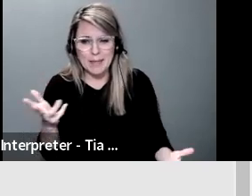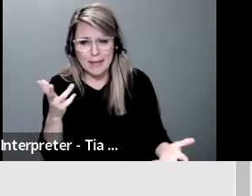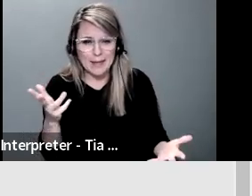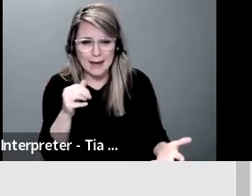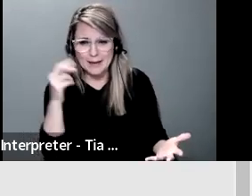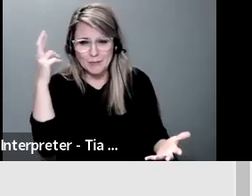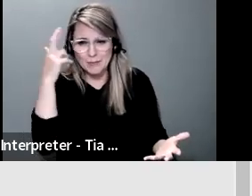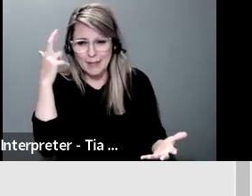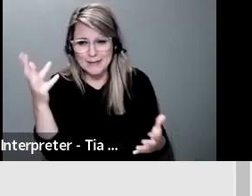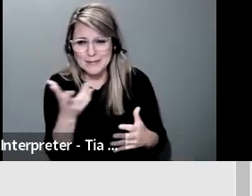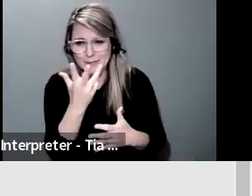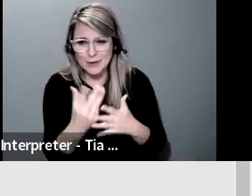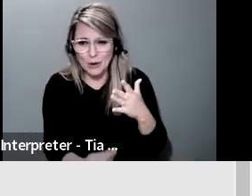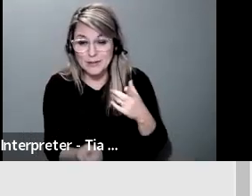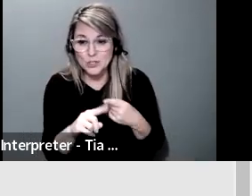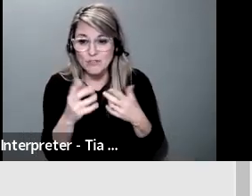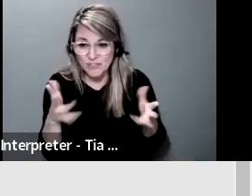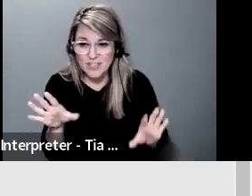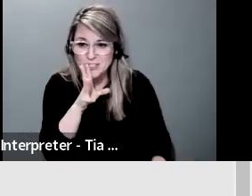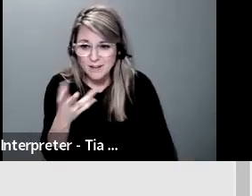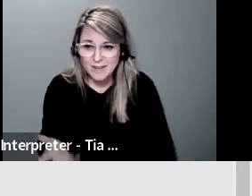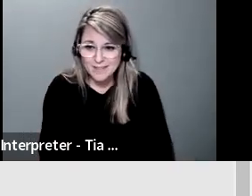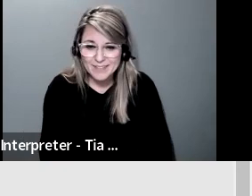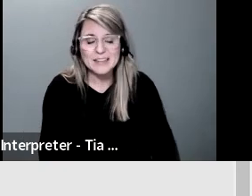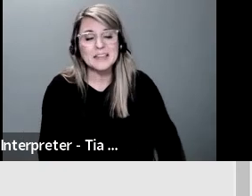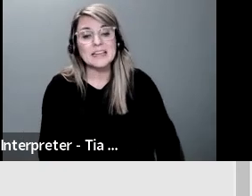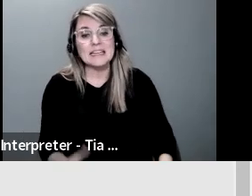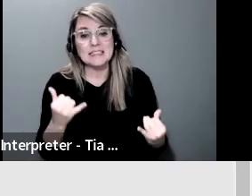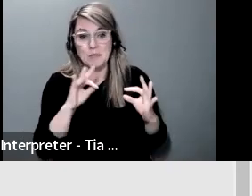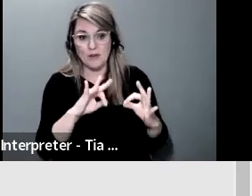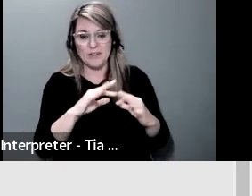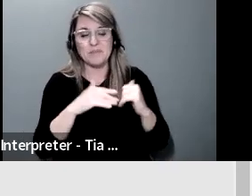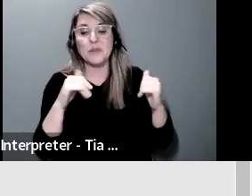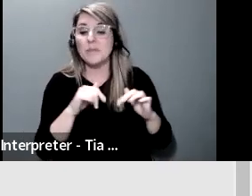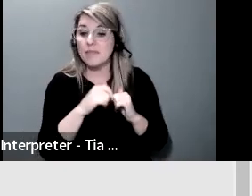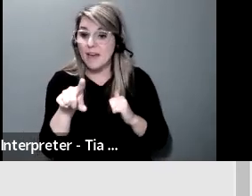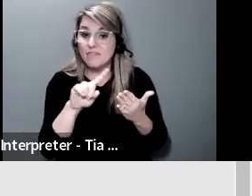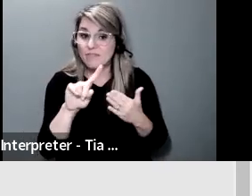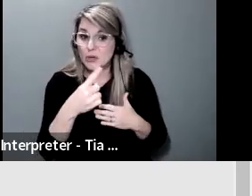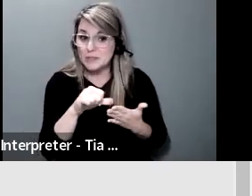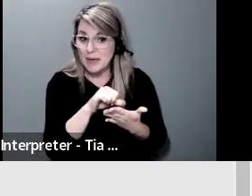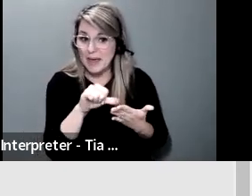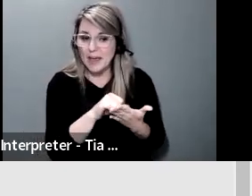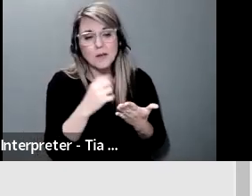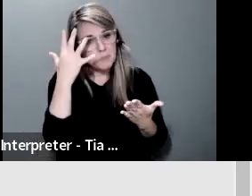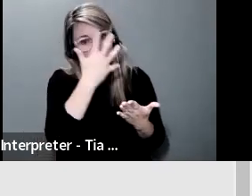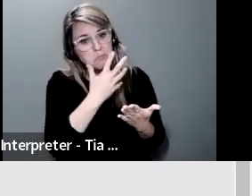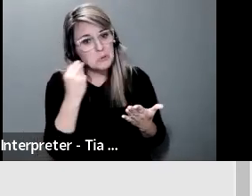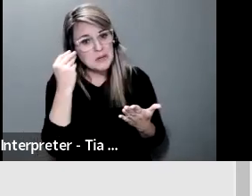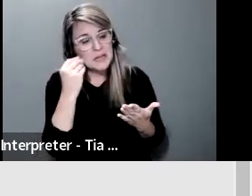talking. So the first page of this is just kind of a prettier, more